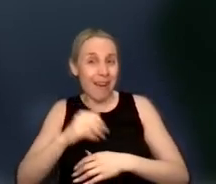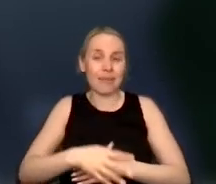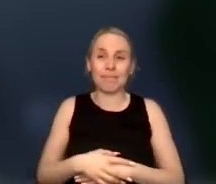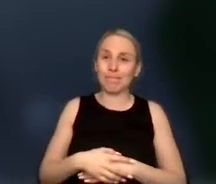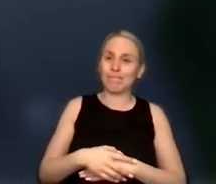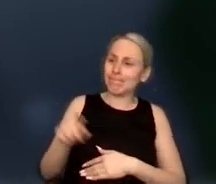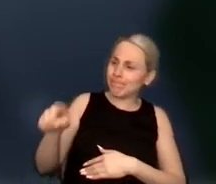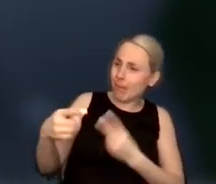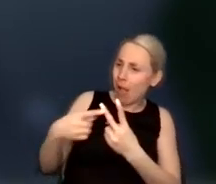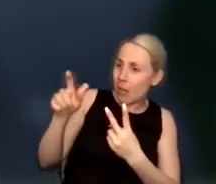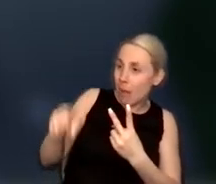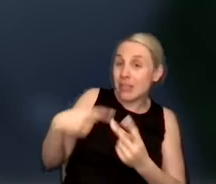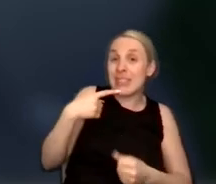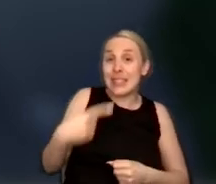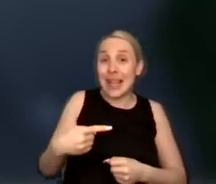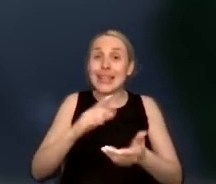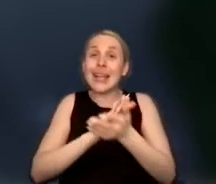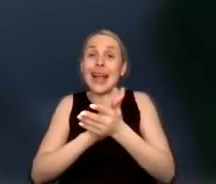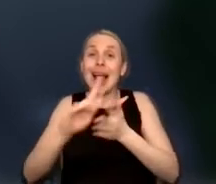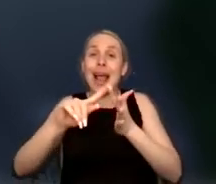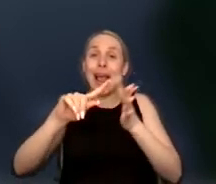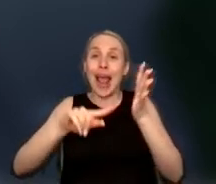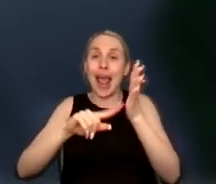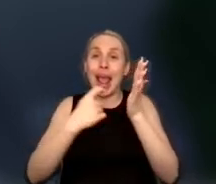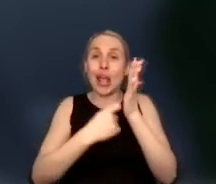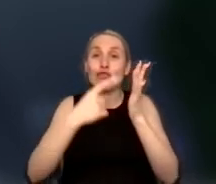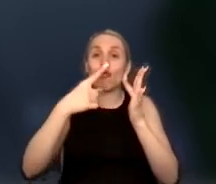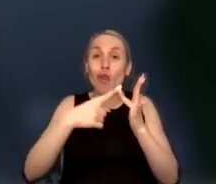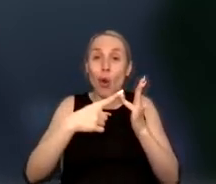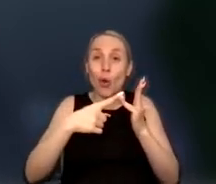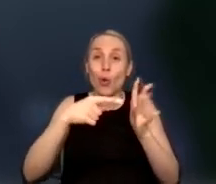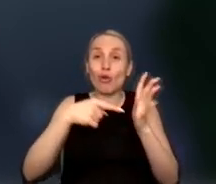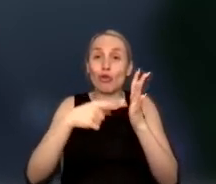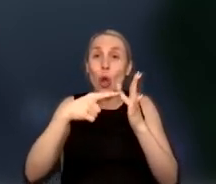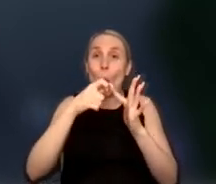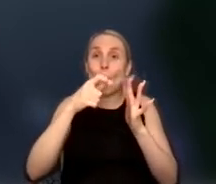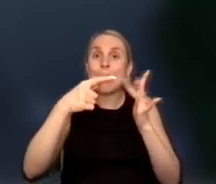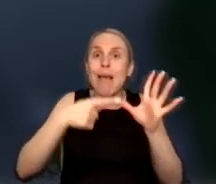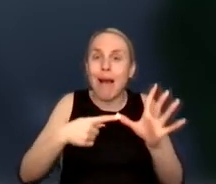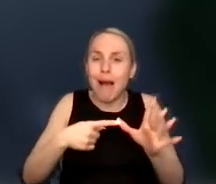suggested a heterotopia. Oh, that's... Ooh, that's nice. That's really good. Chat is on fire.